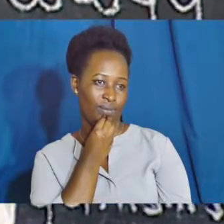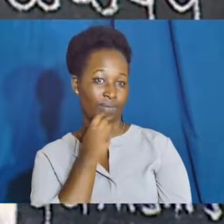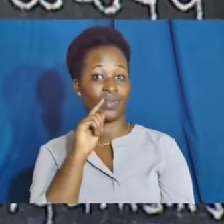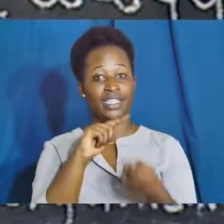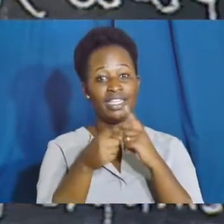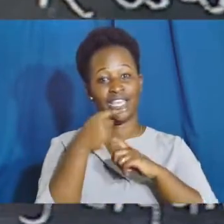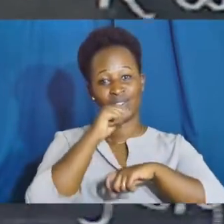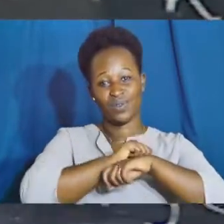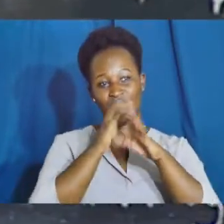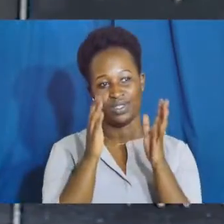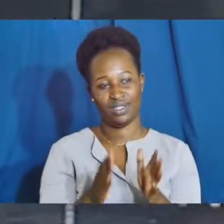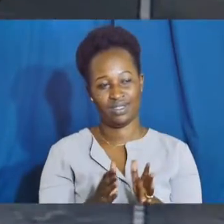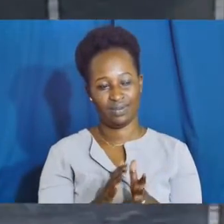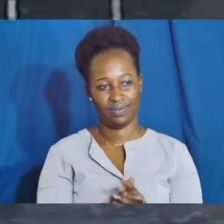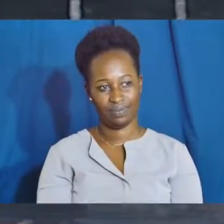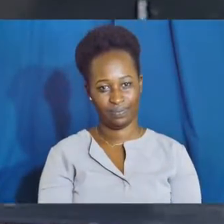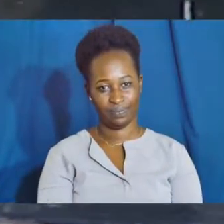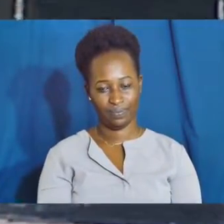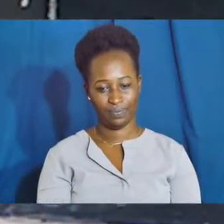Dear students,